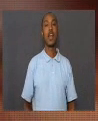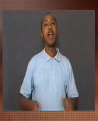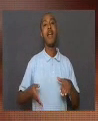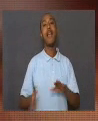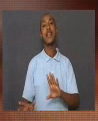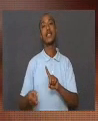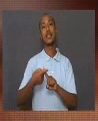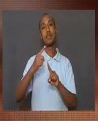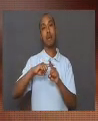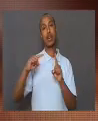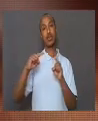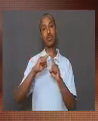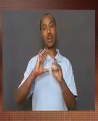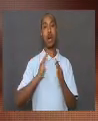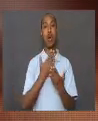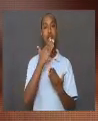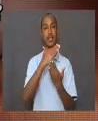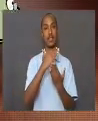Let's get back to our lesson.